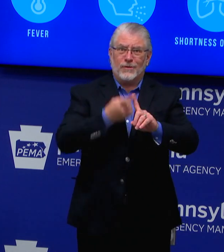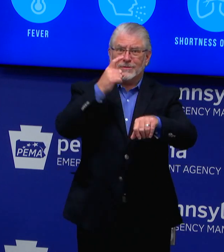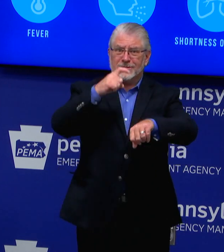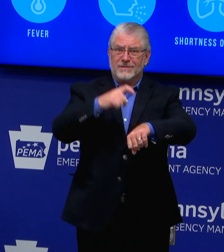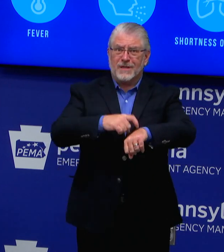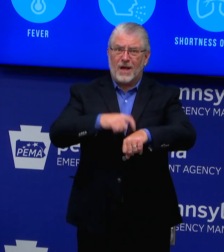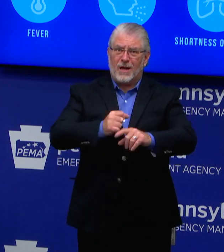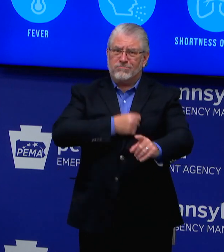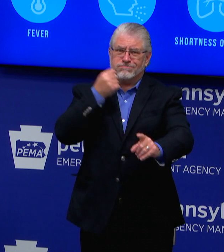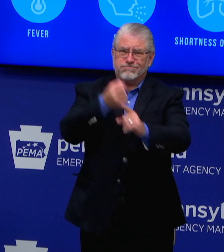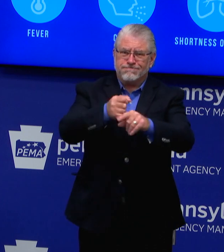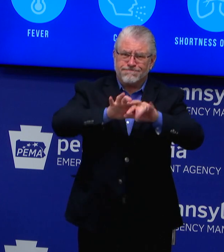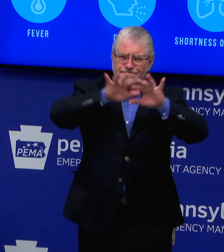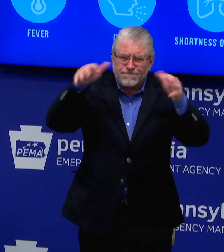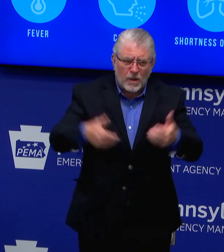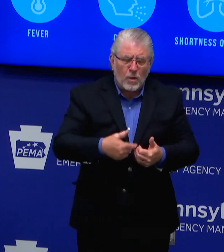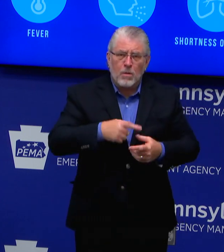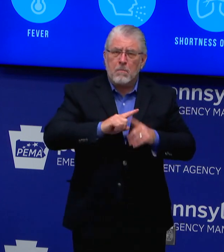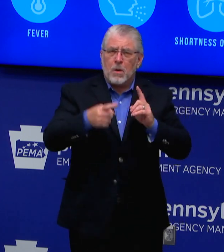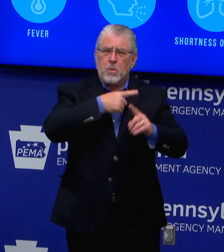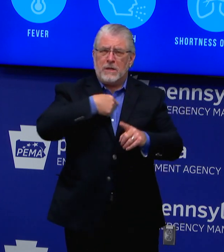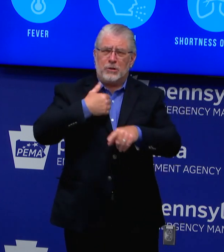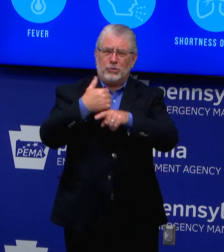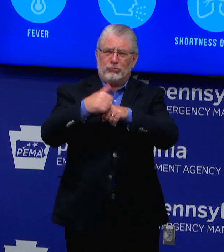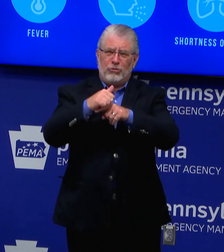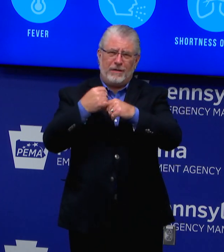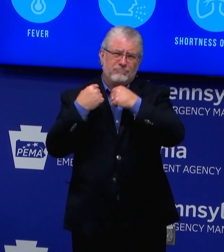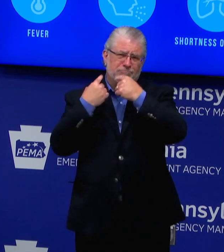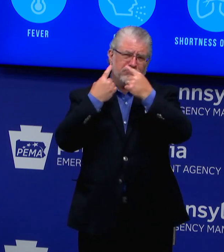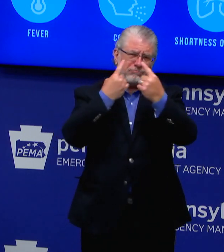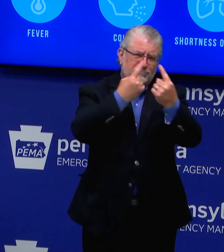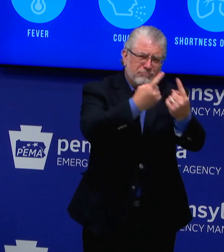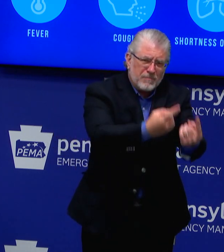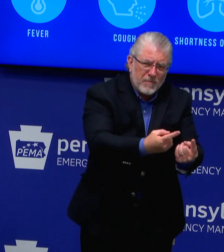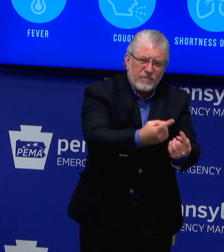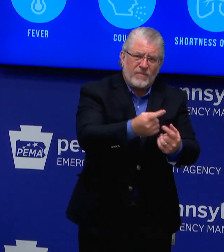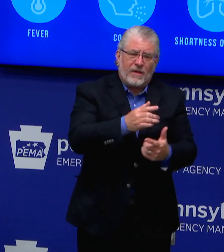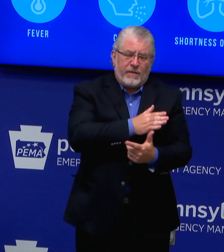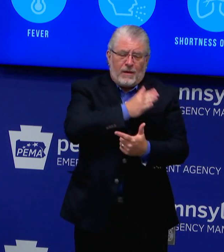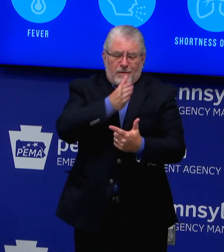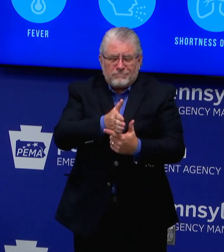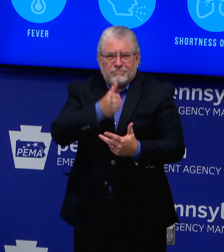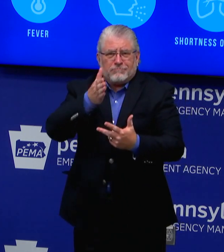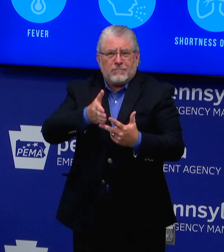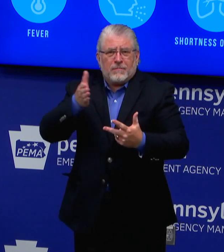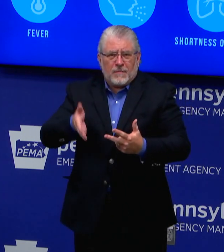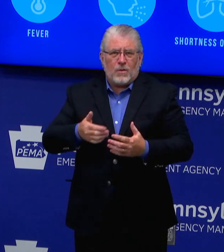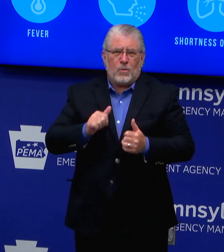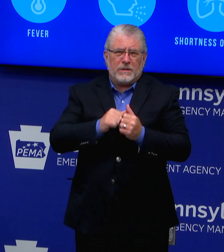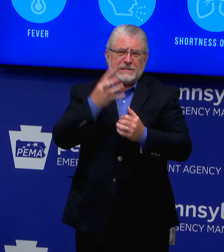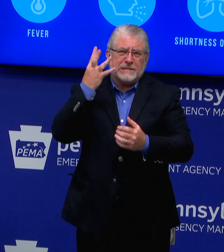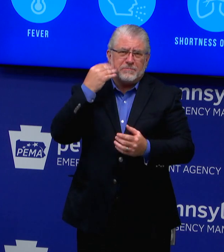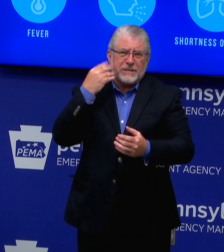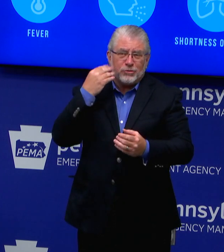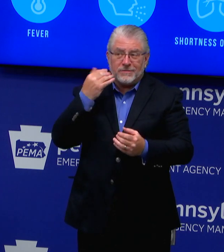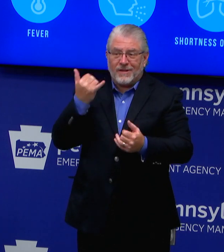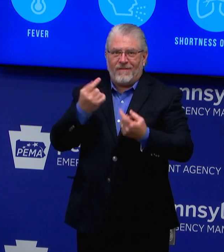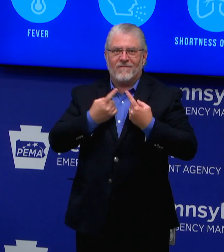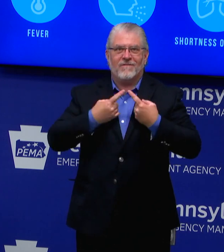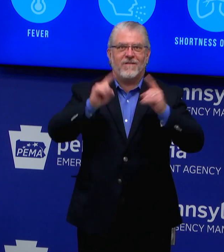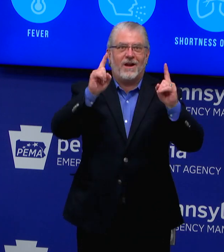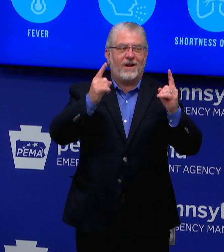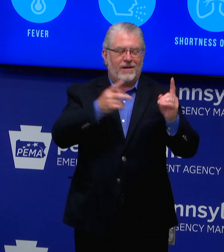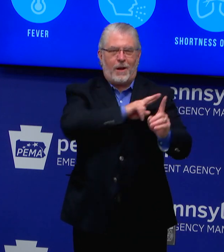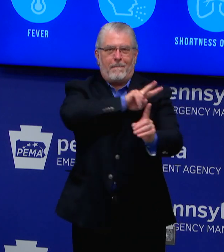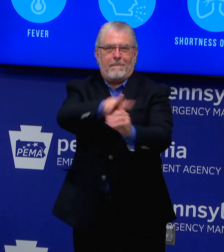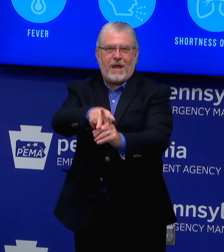do year-round is tested during exercises, and all of that experience is being acted upon now. So thanks again to PEMA for